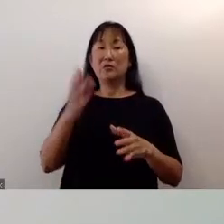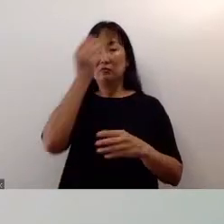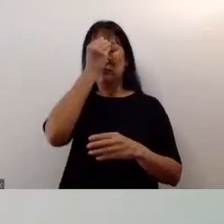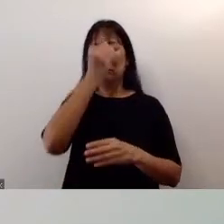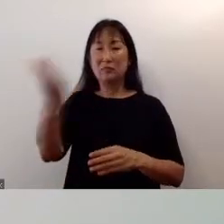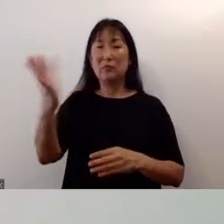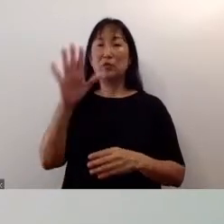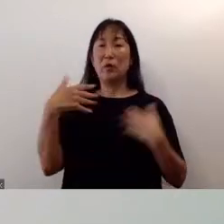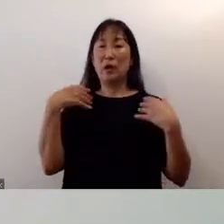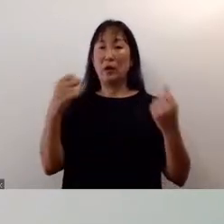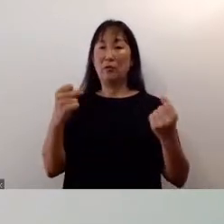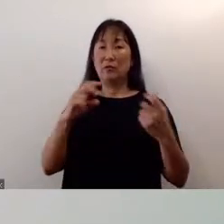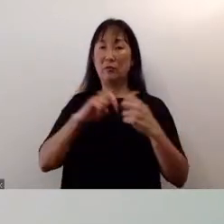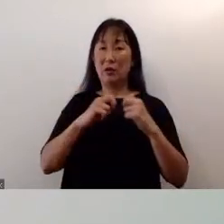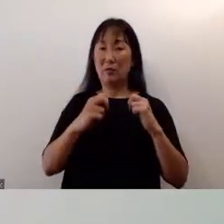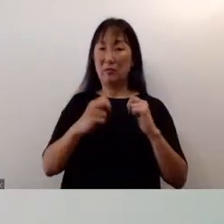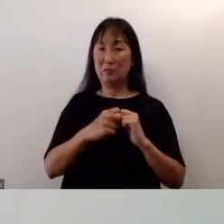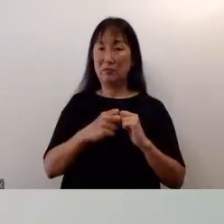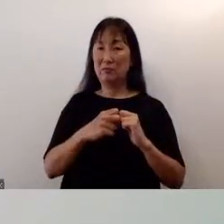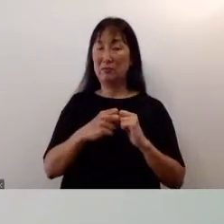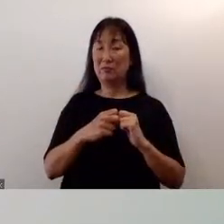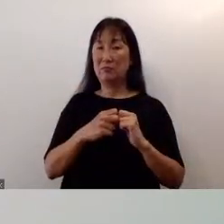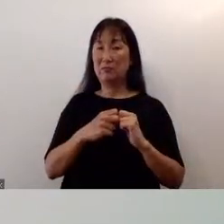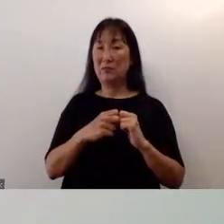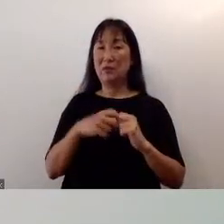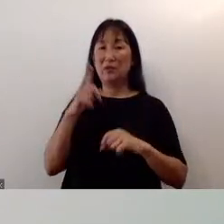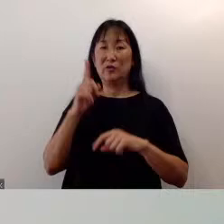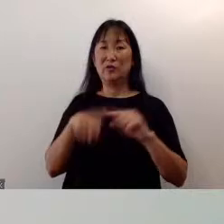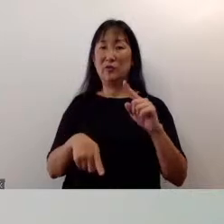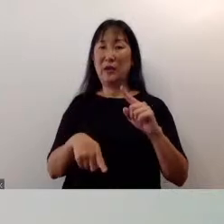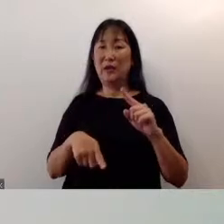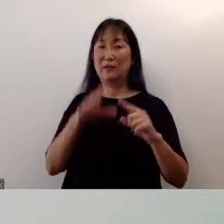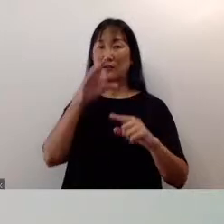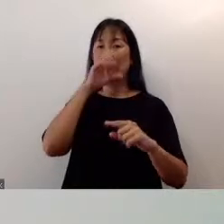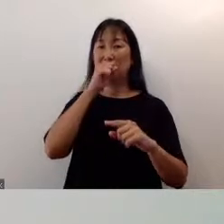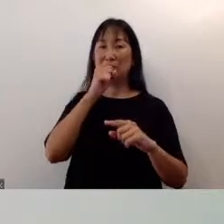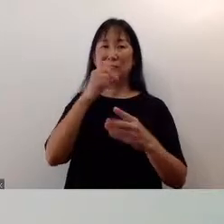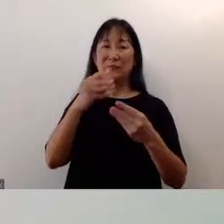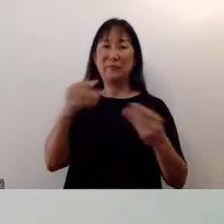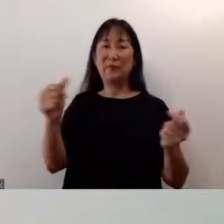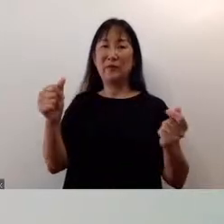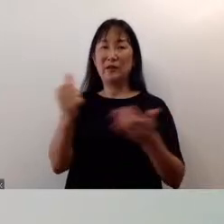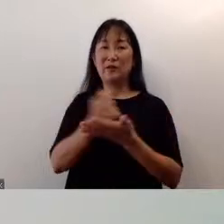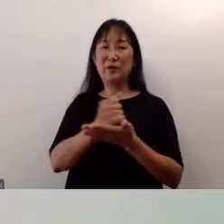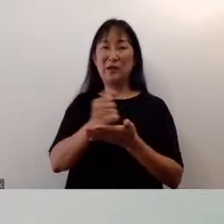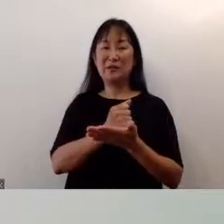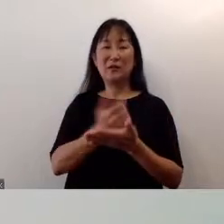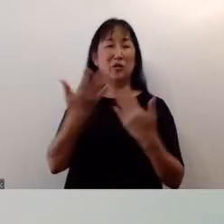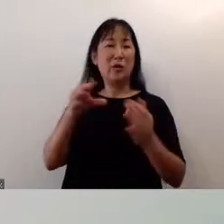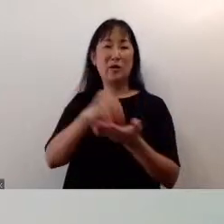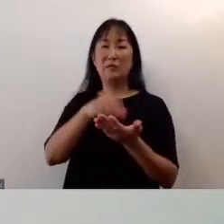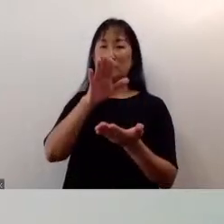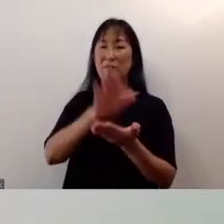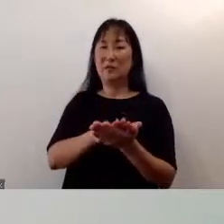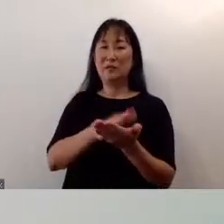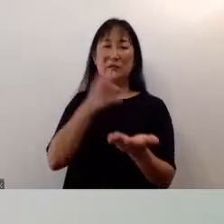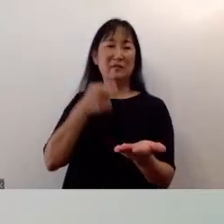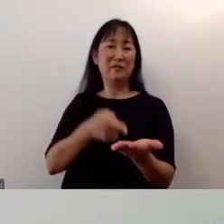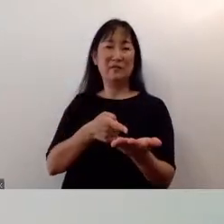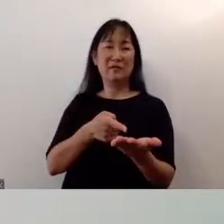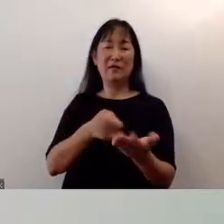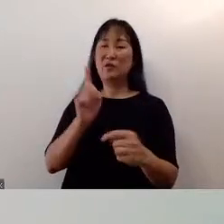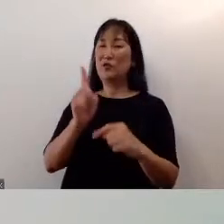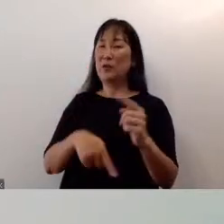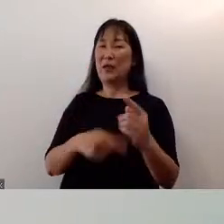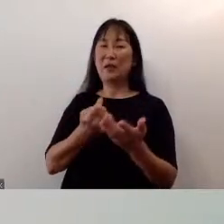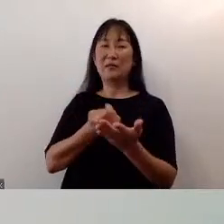condition, whatever that health condition is, you can't undisclose it. So you've placed it on the record, and there's really no